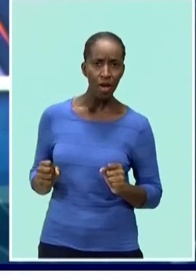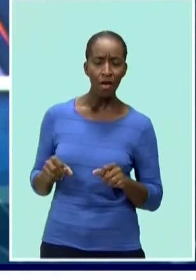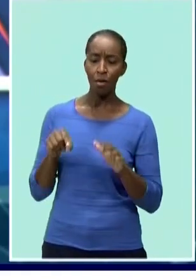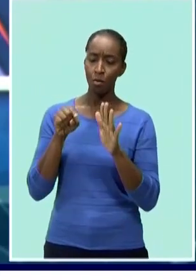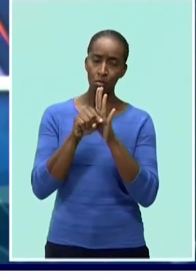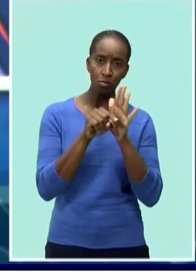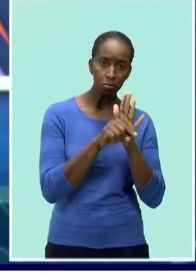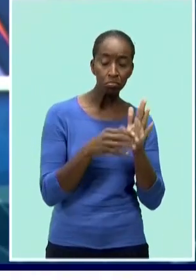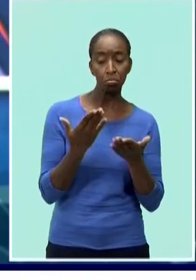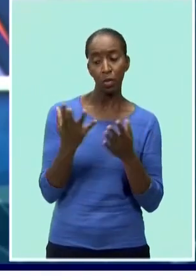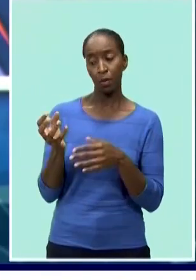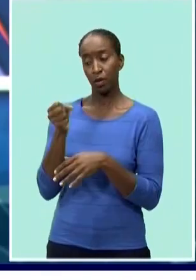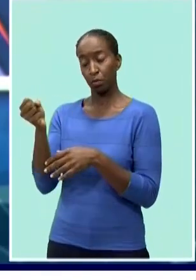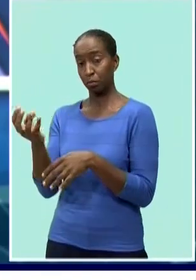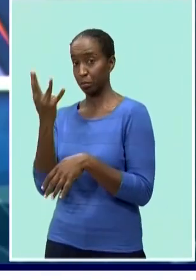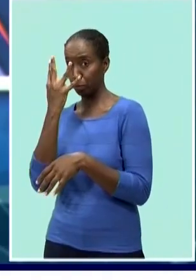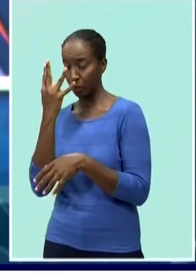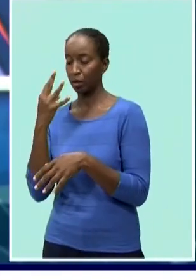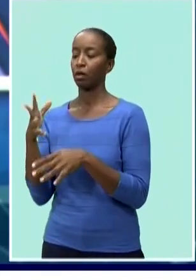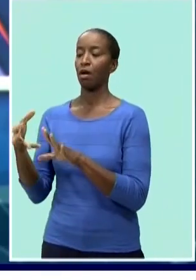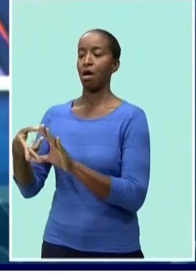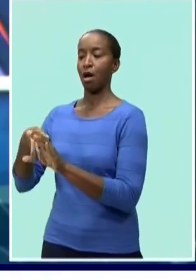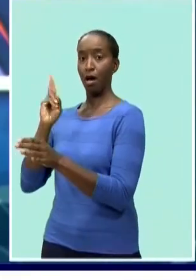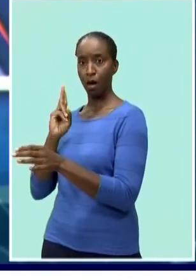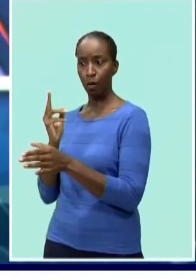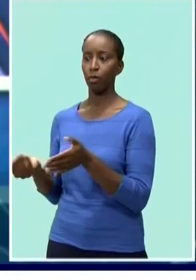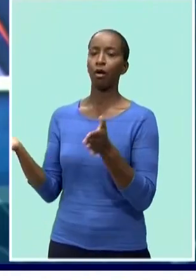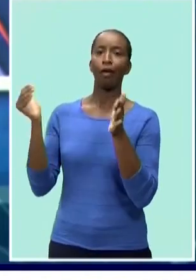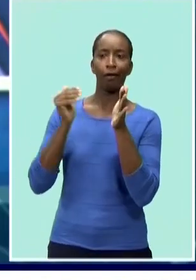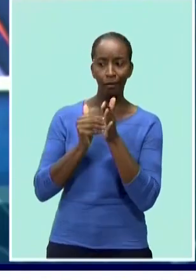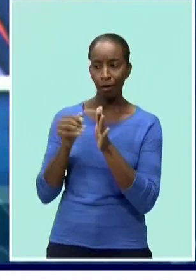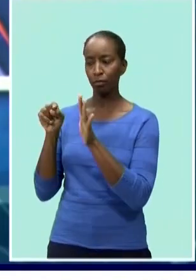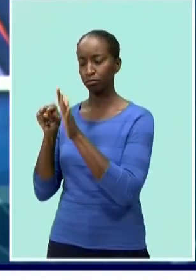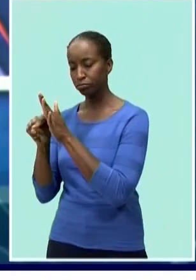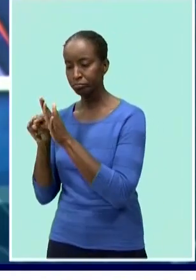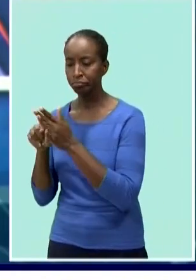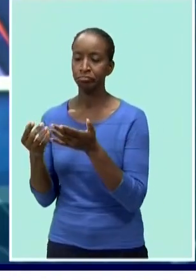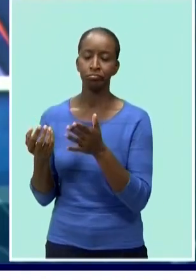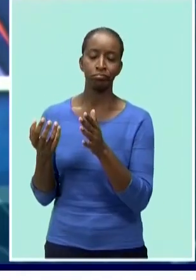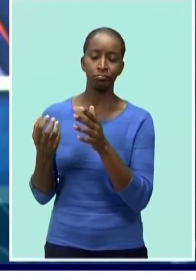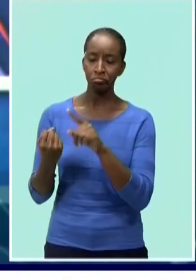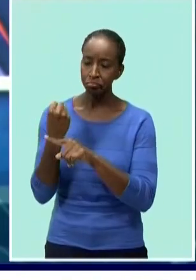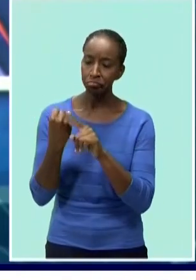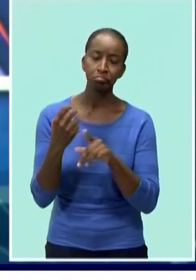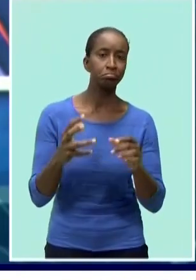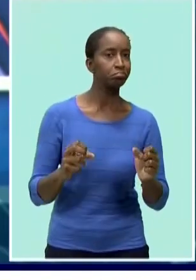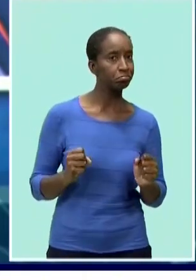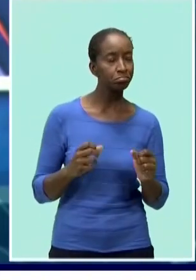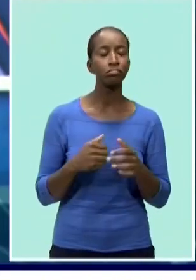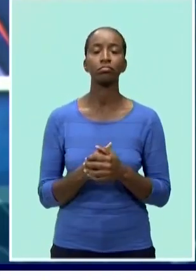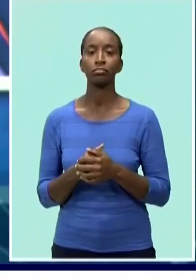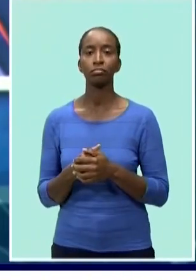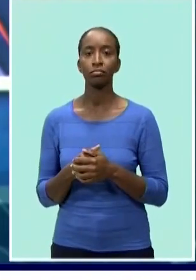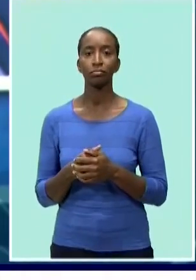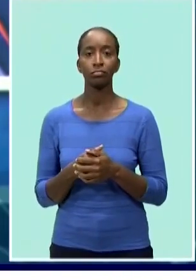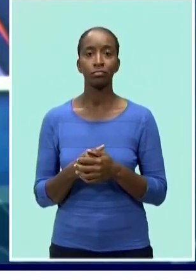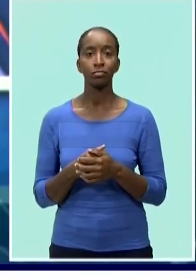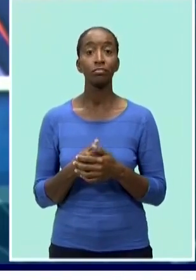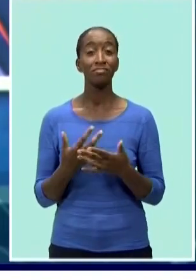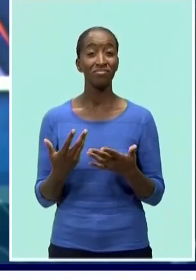was responding to the question of if offenders should be given second chances. Ms. Ramsey says the increase in perpetrators re-offending